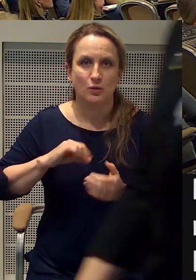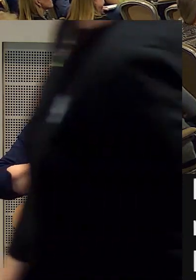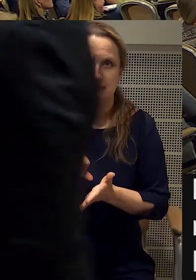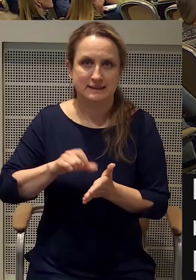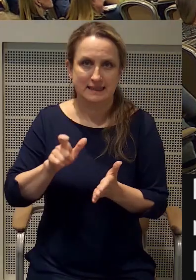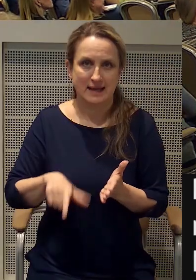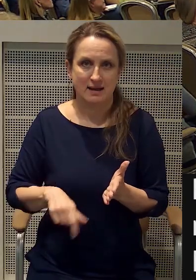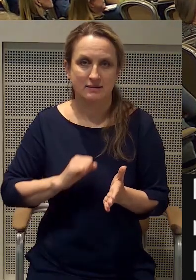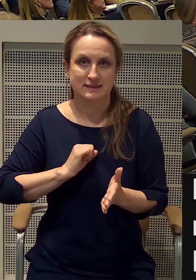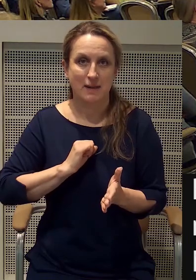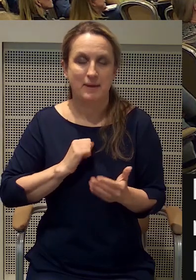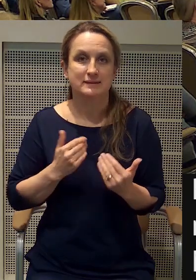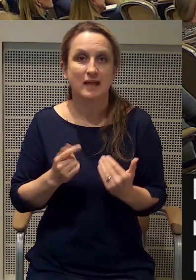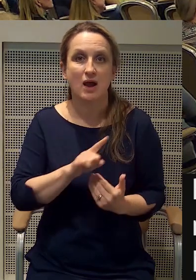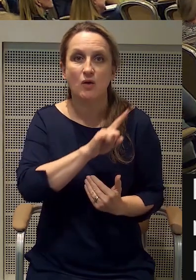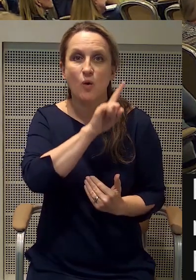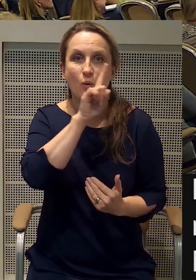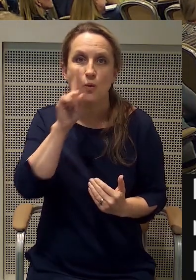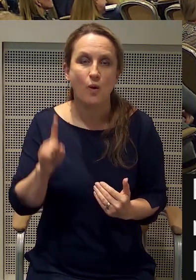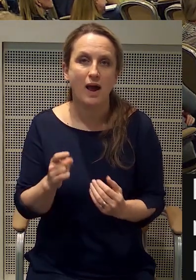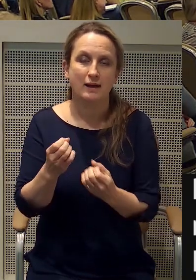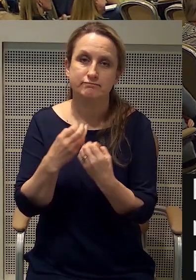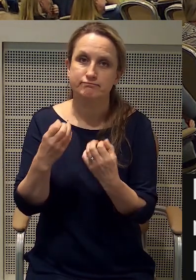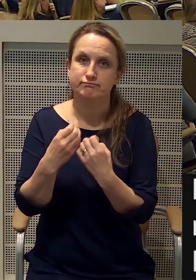I understand that I am a very